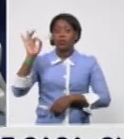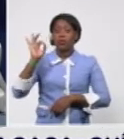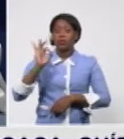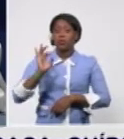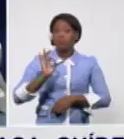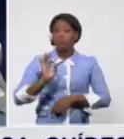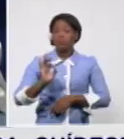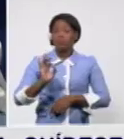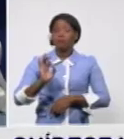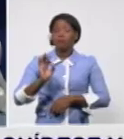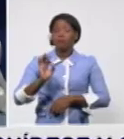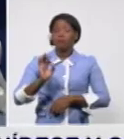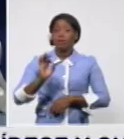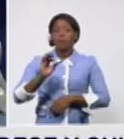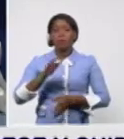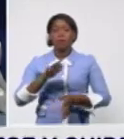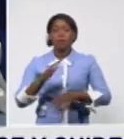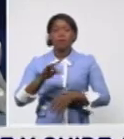Cuba.